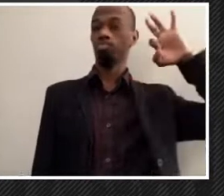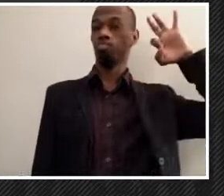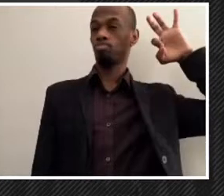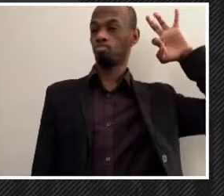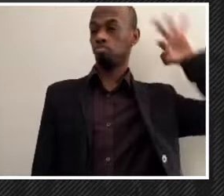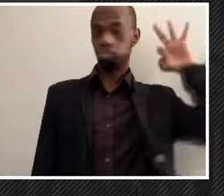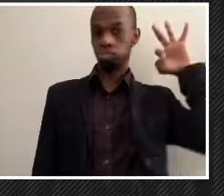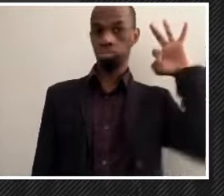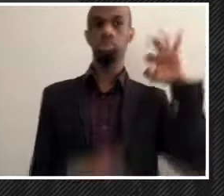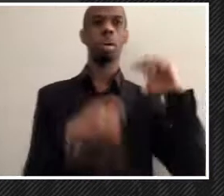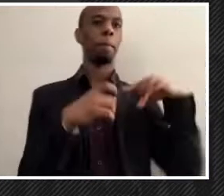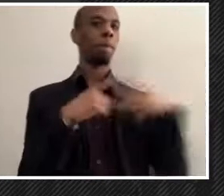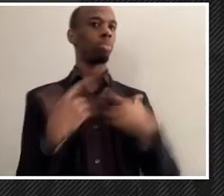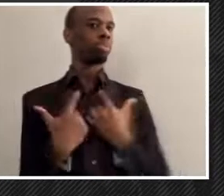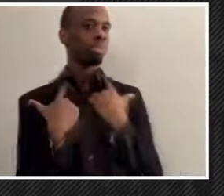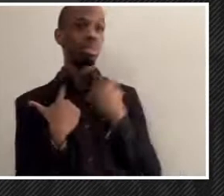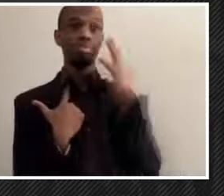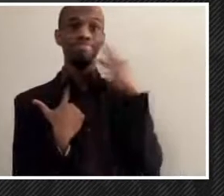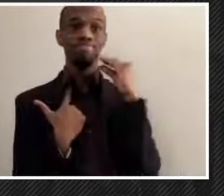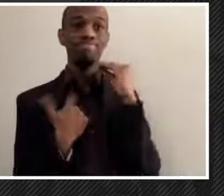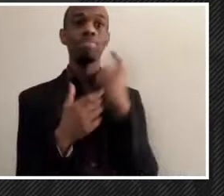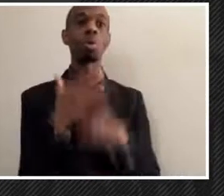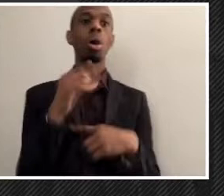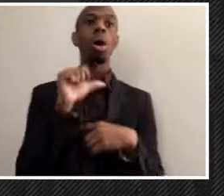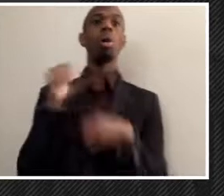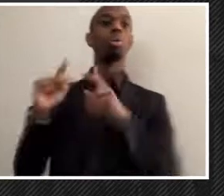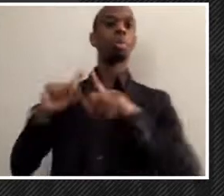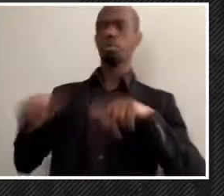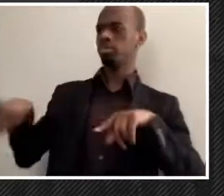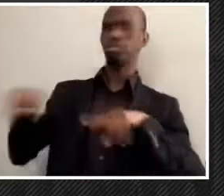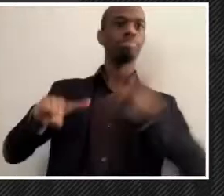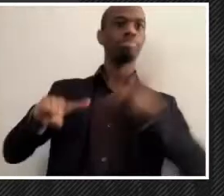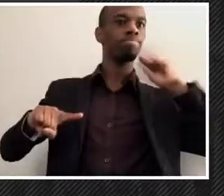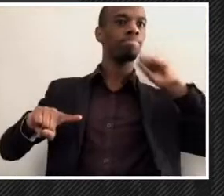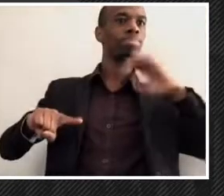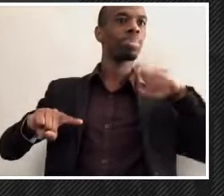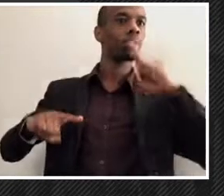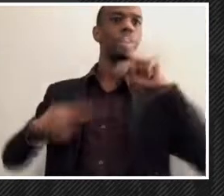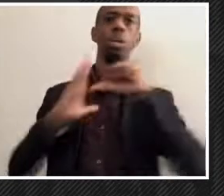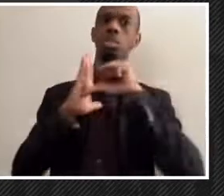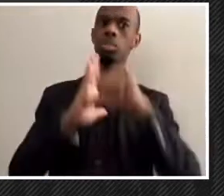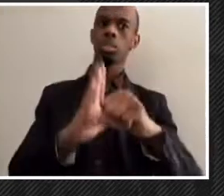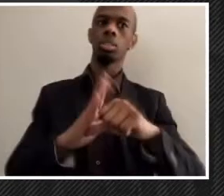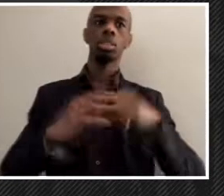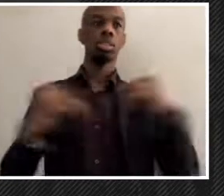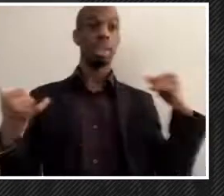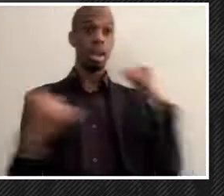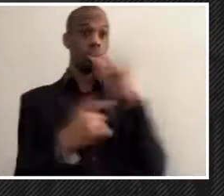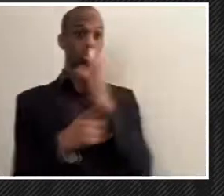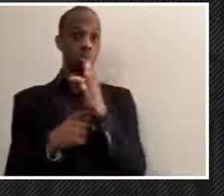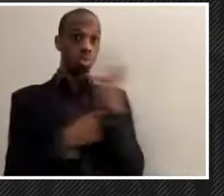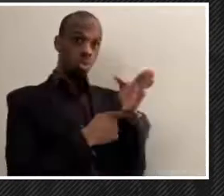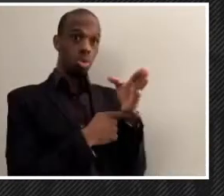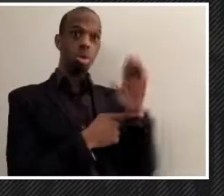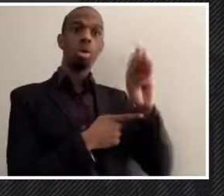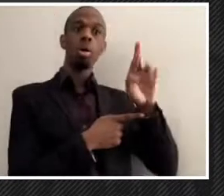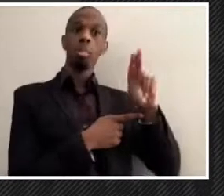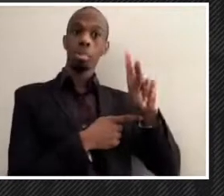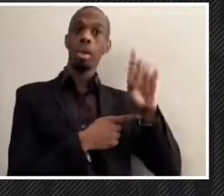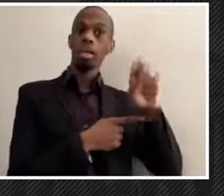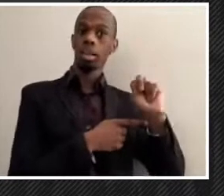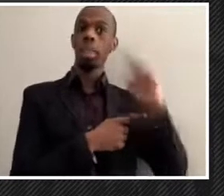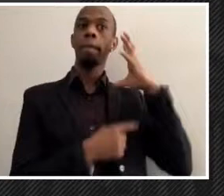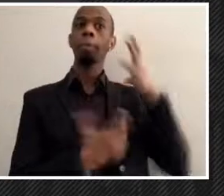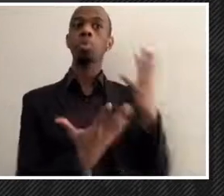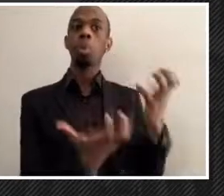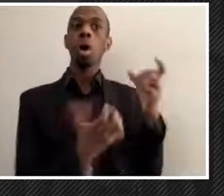through, and especially highlighting those things. Brandon, I'm going to pivot to you because I wanted you to talk about your life